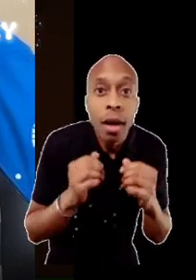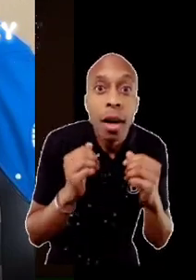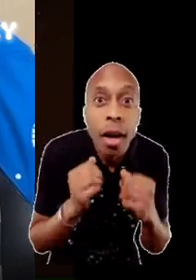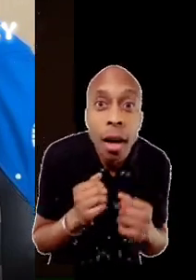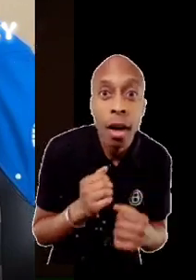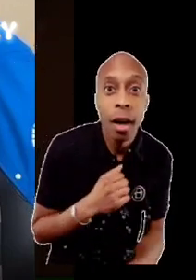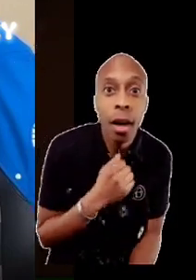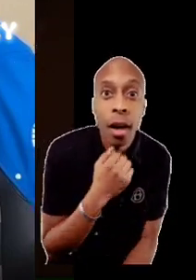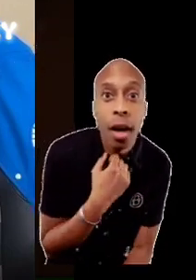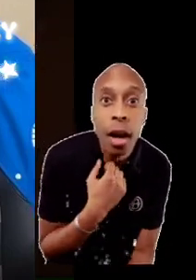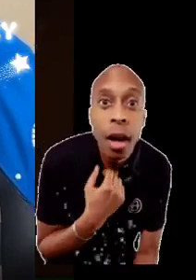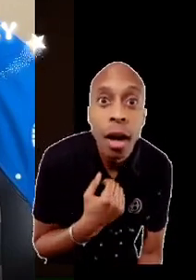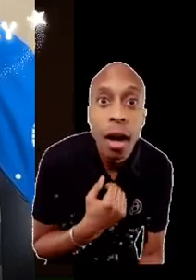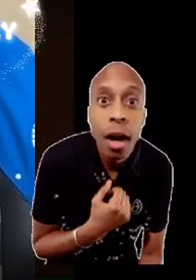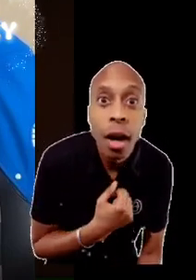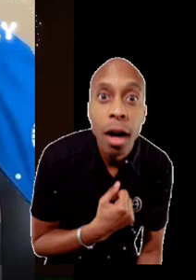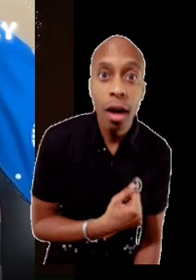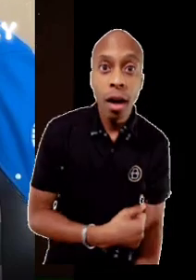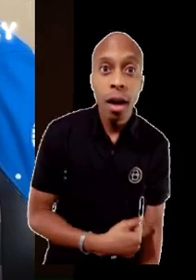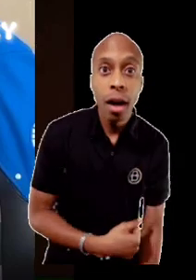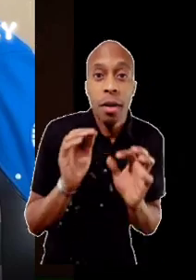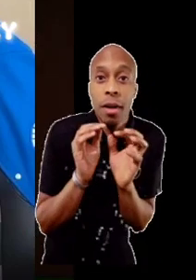and relax.